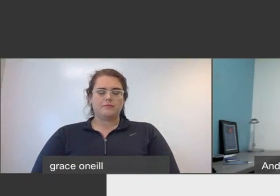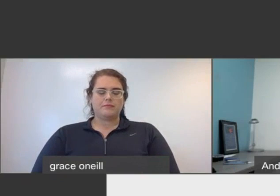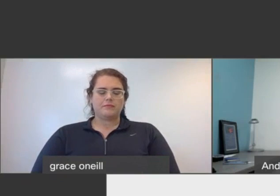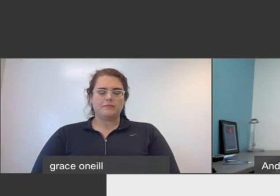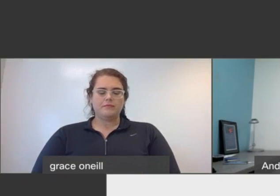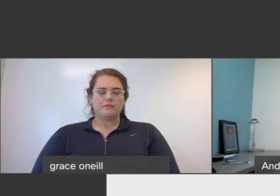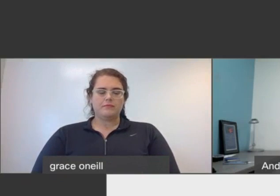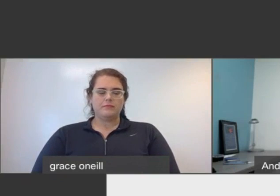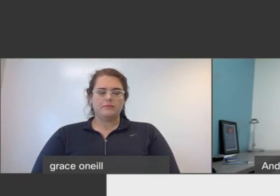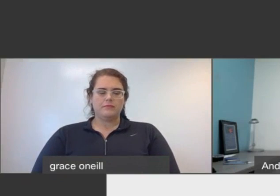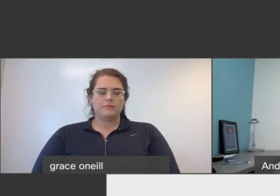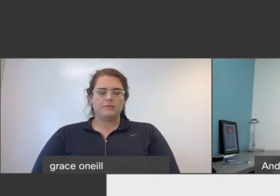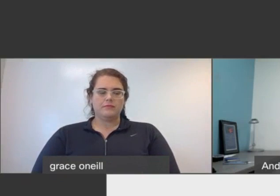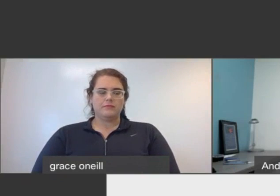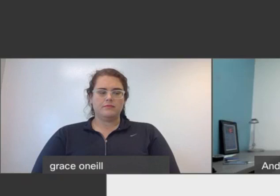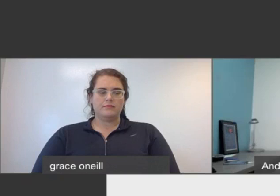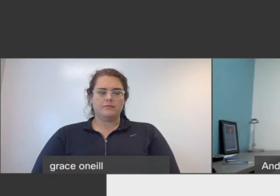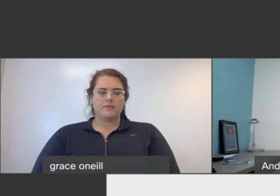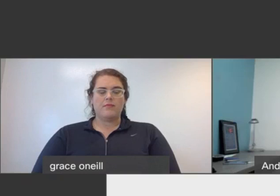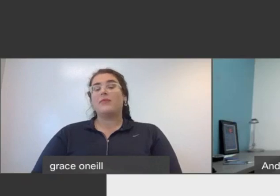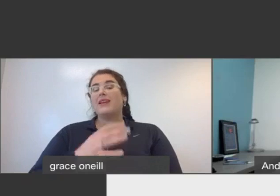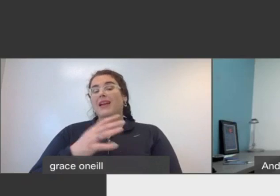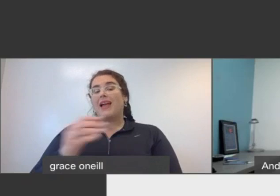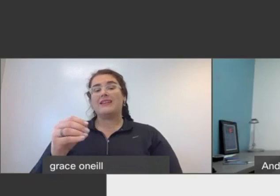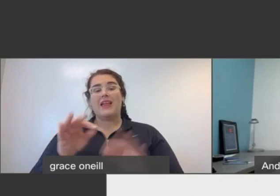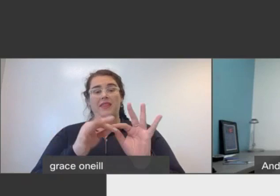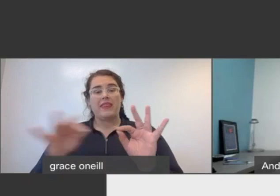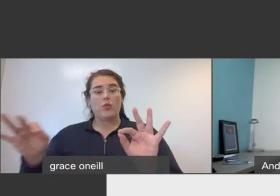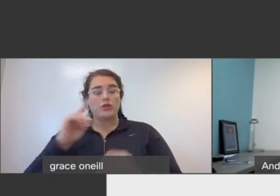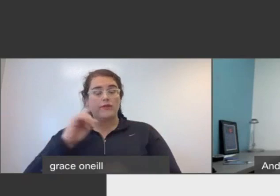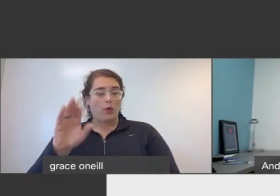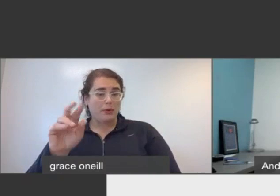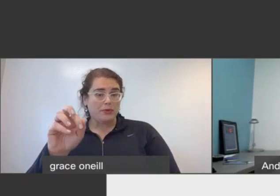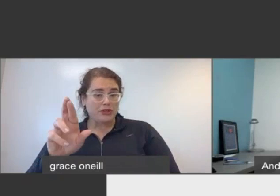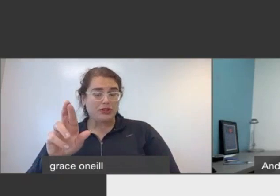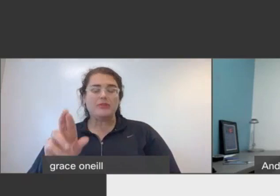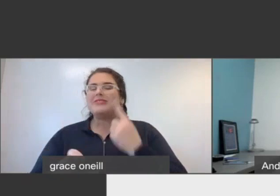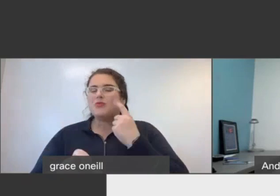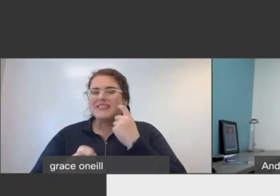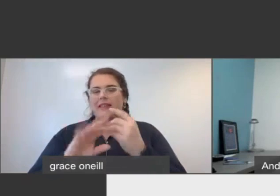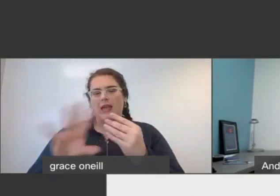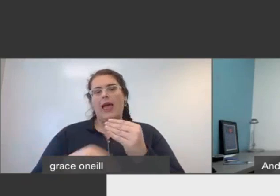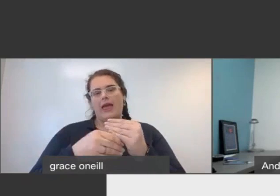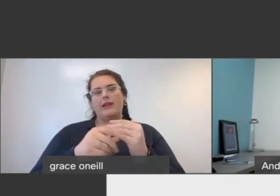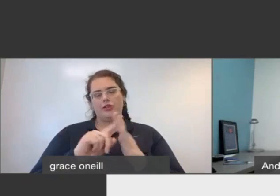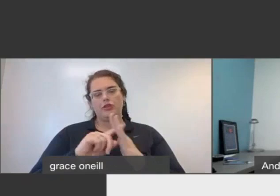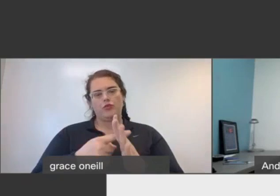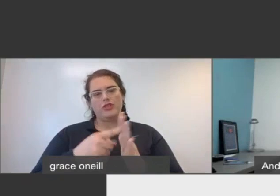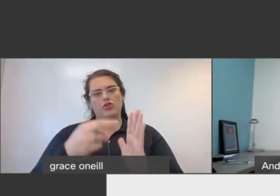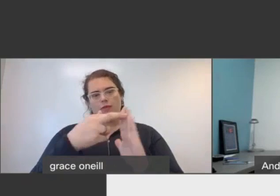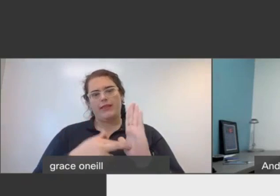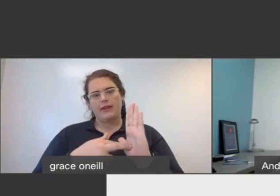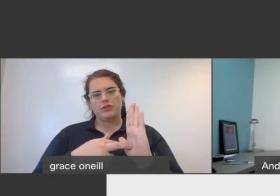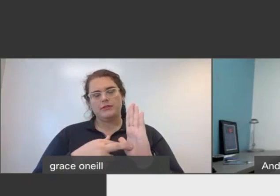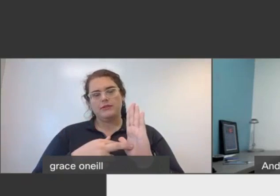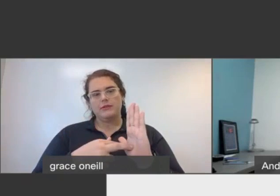And so, and the booster language was just added to the original regulation. And it was just added to say